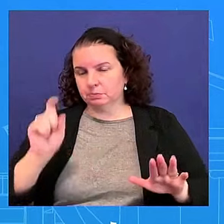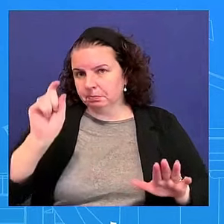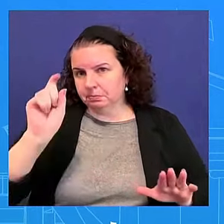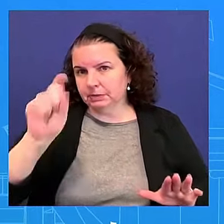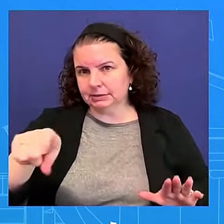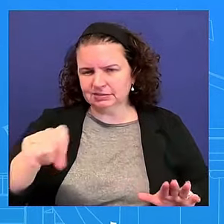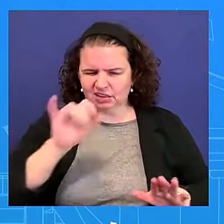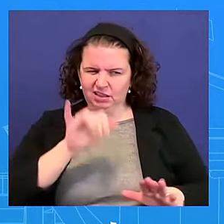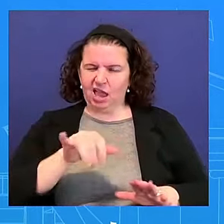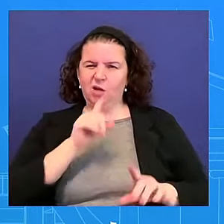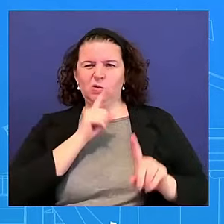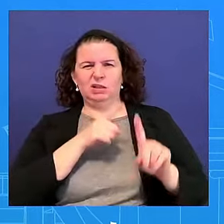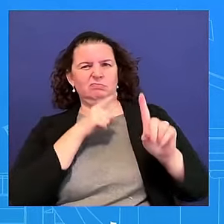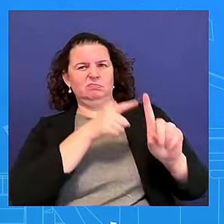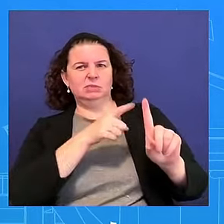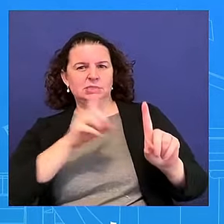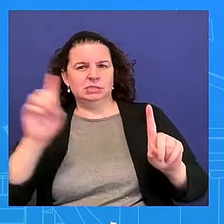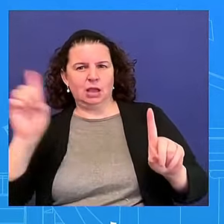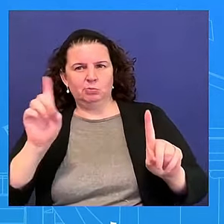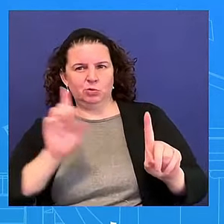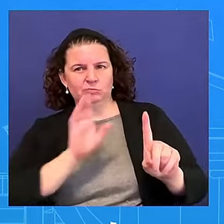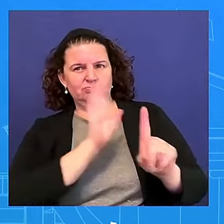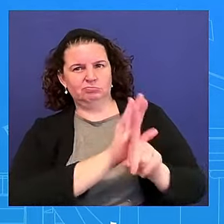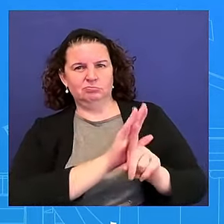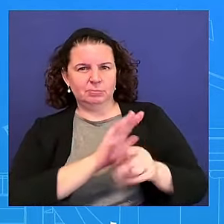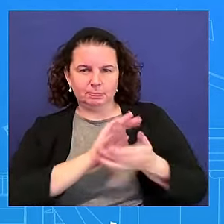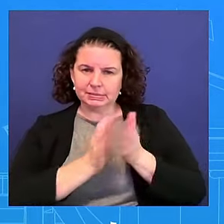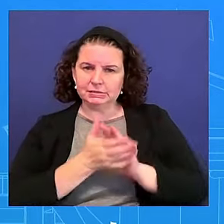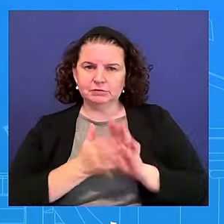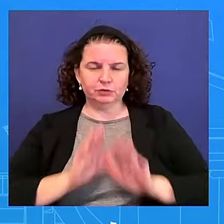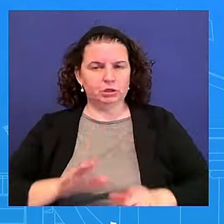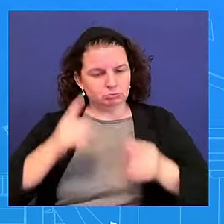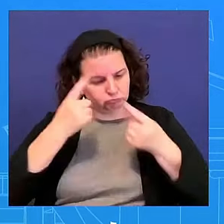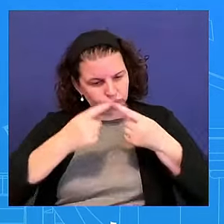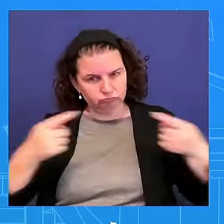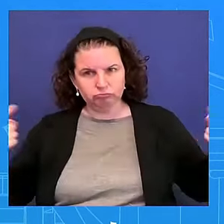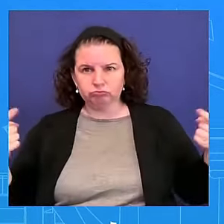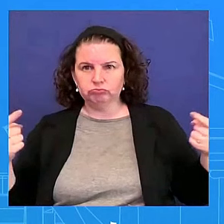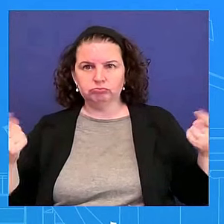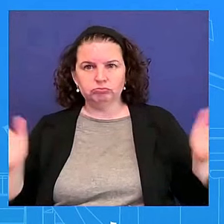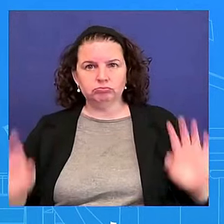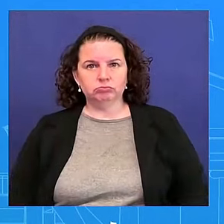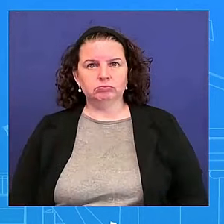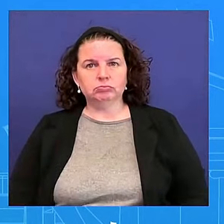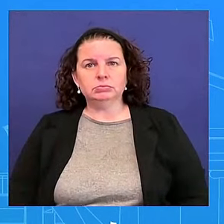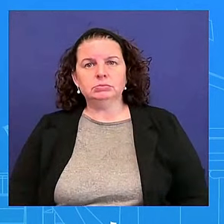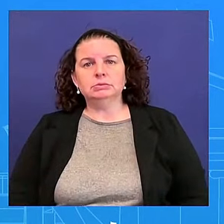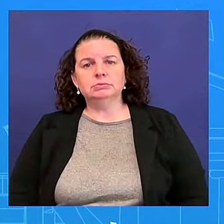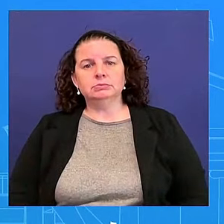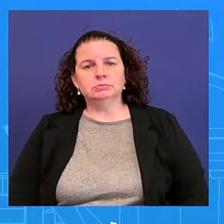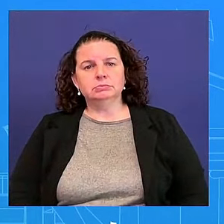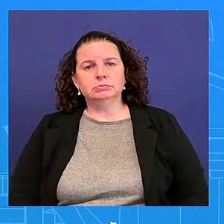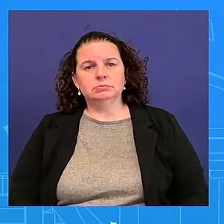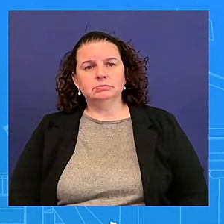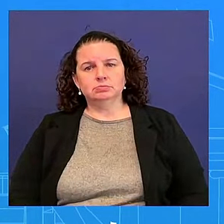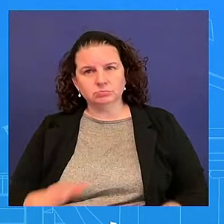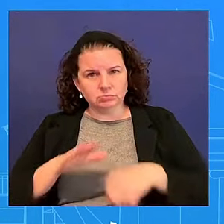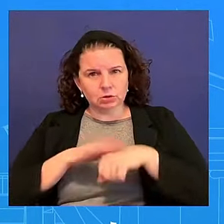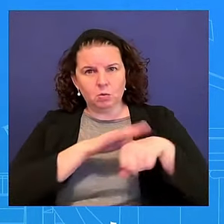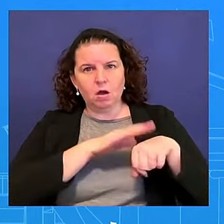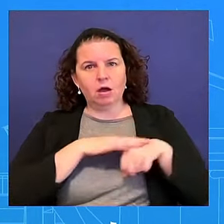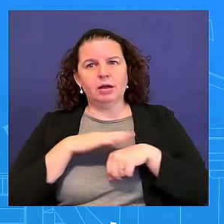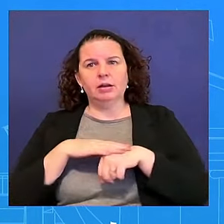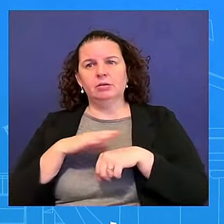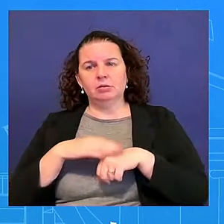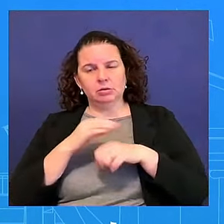malign influences, activities. This is important to help Americans guard against efforts by foreign powers to take